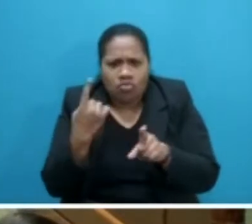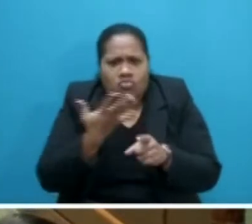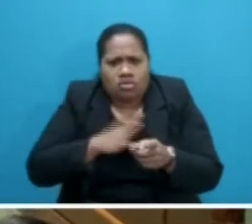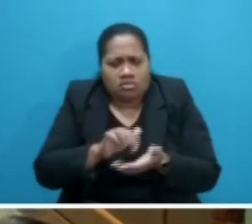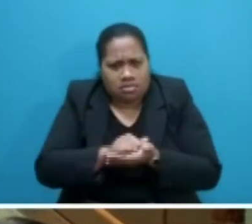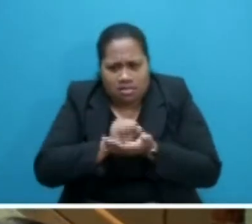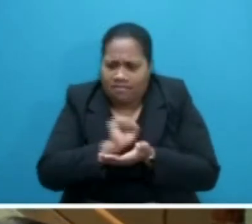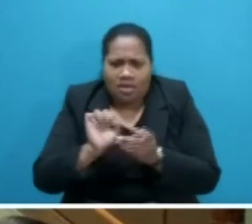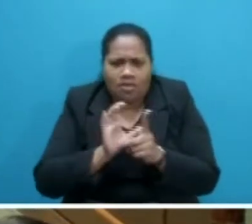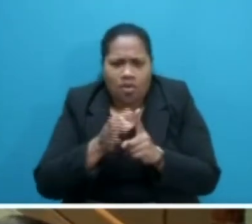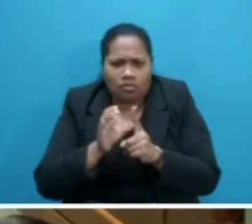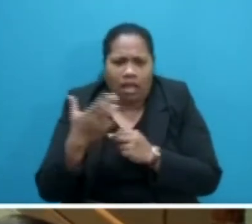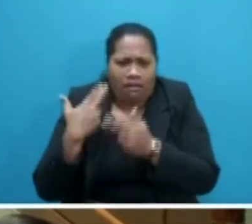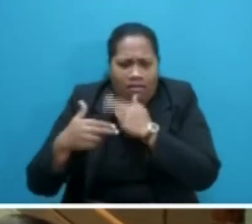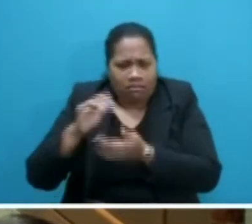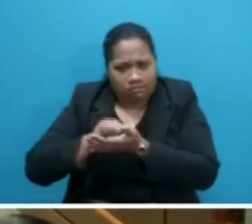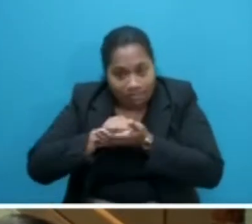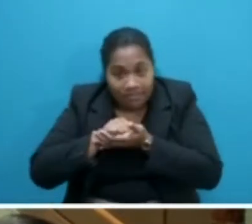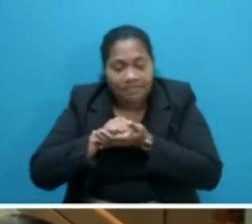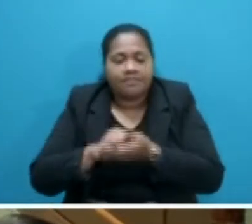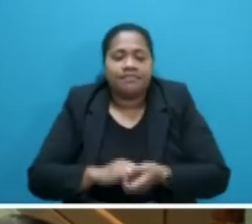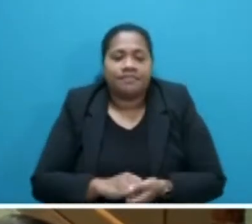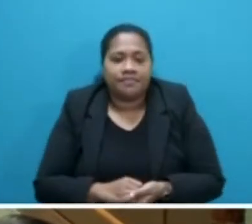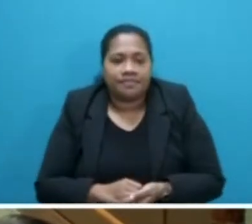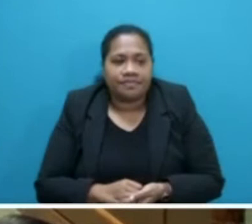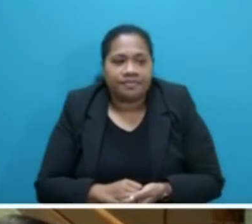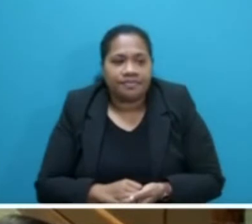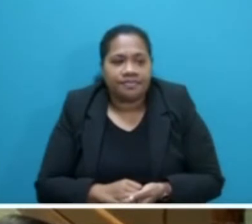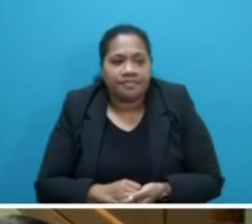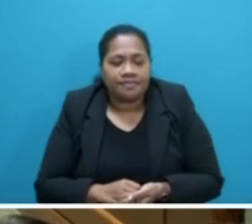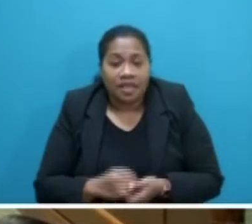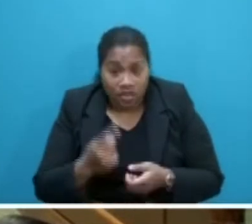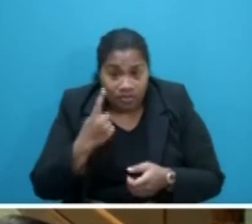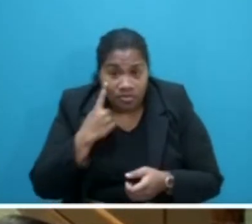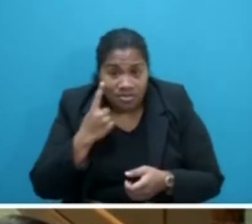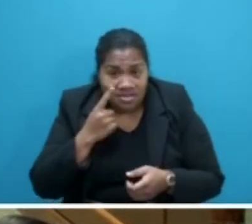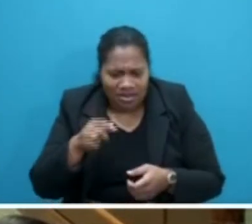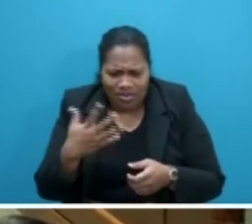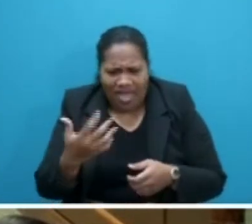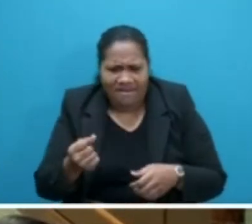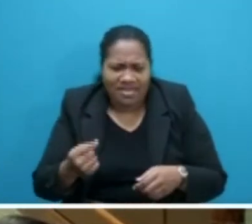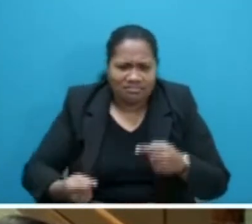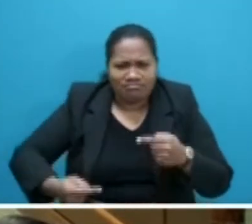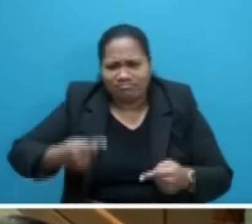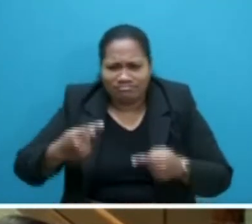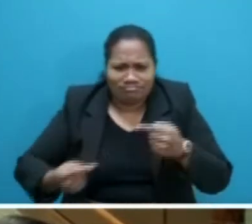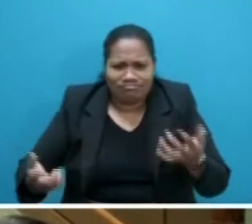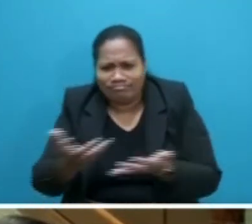we see it in the growing sophistication of intellectual discourse, debates, and discussions.